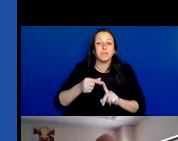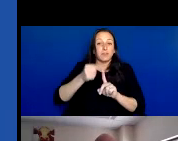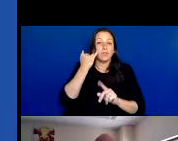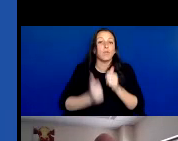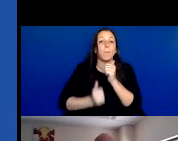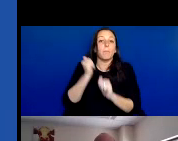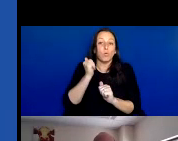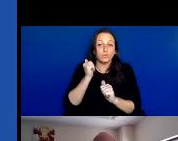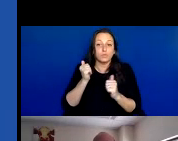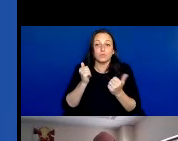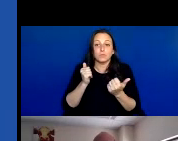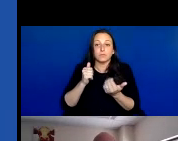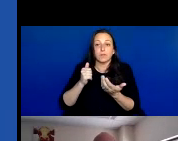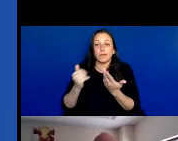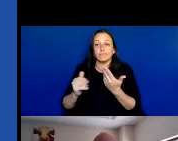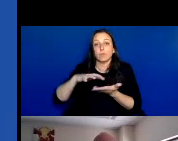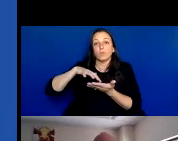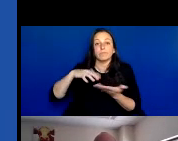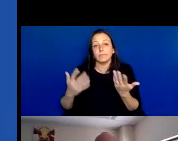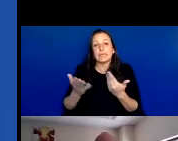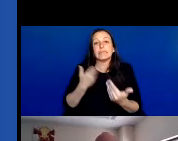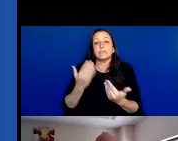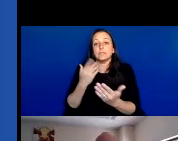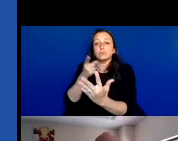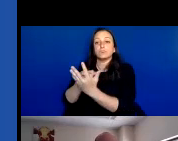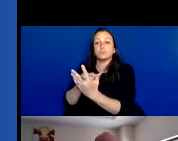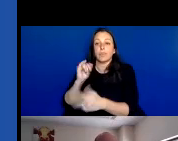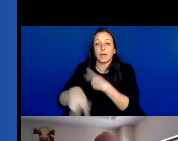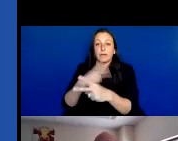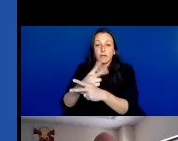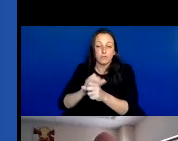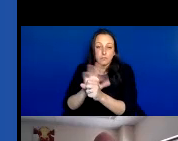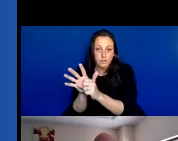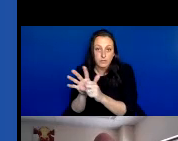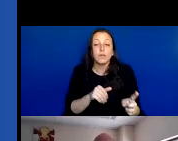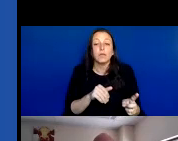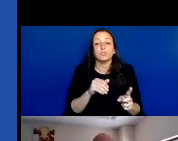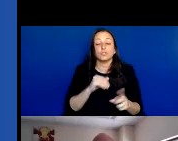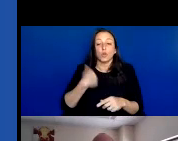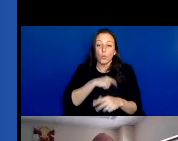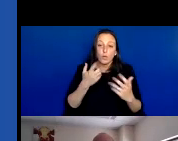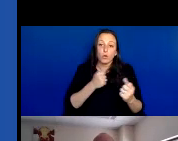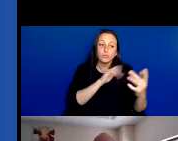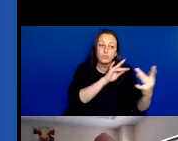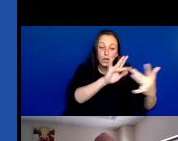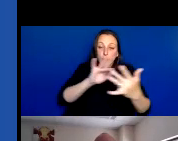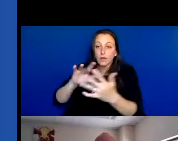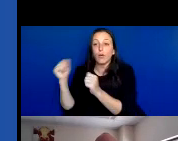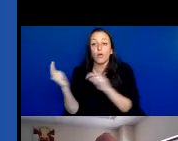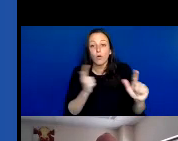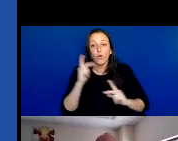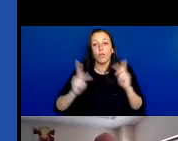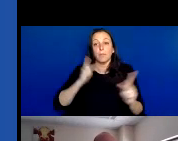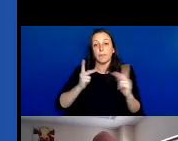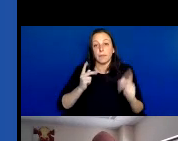an enormous amount of outreach going on right now through all of these channels to ensure that Coloradans have all the information they need to make the